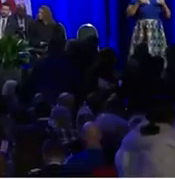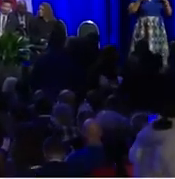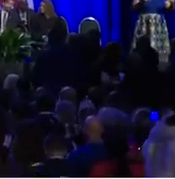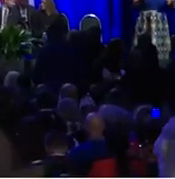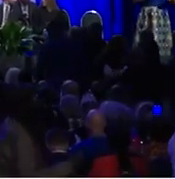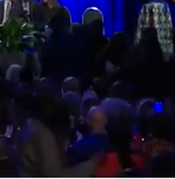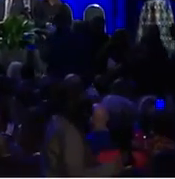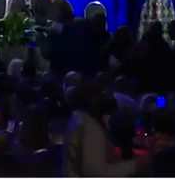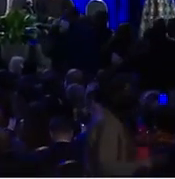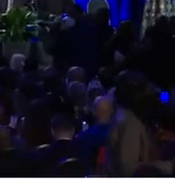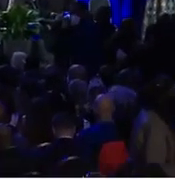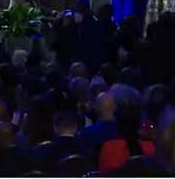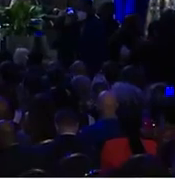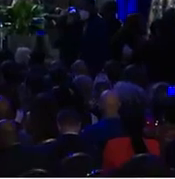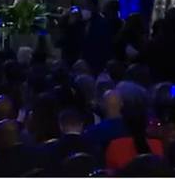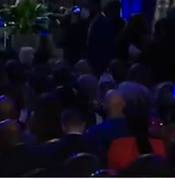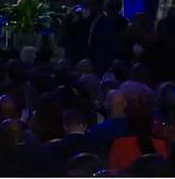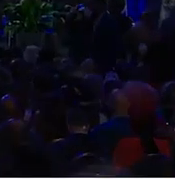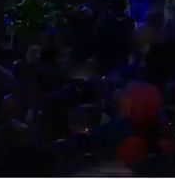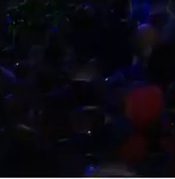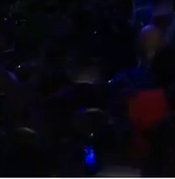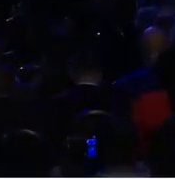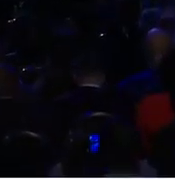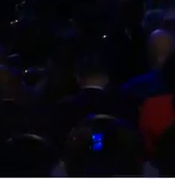rapidly. So,